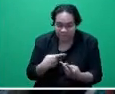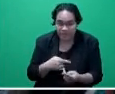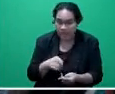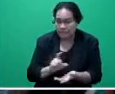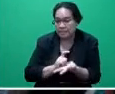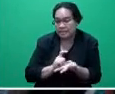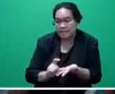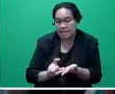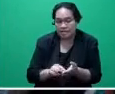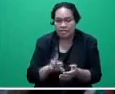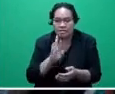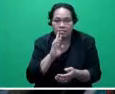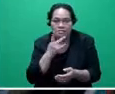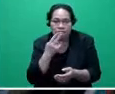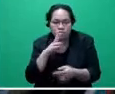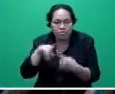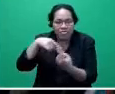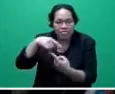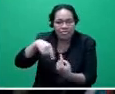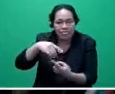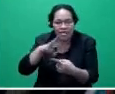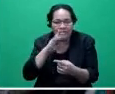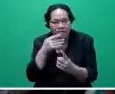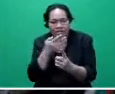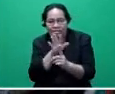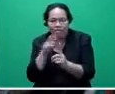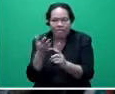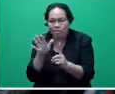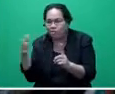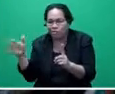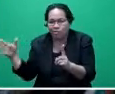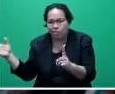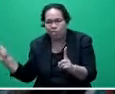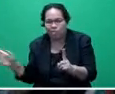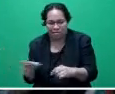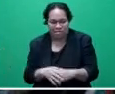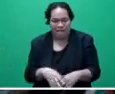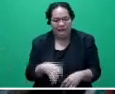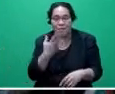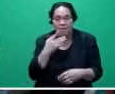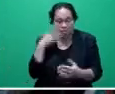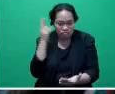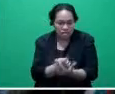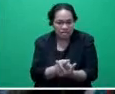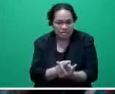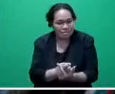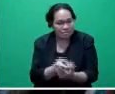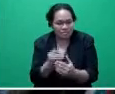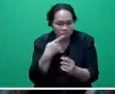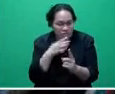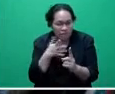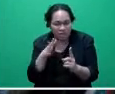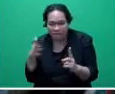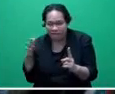how to spin a tale or make my myth look like a hype or a rather reality. With it is